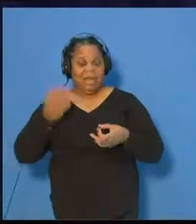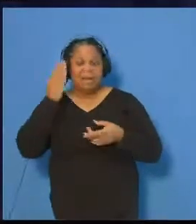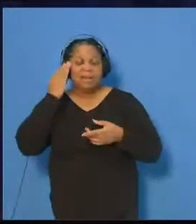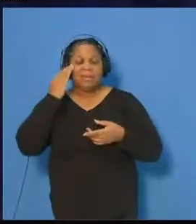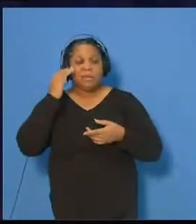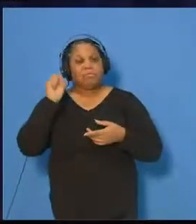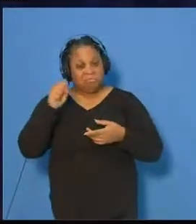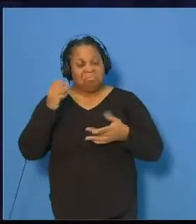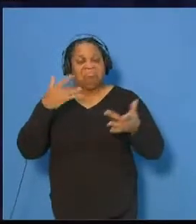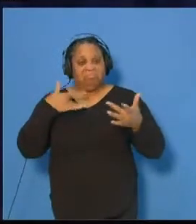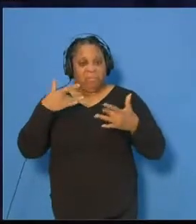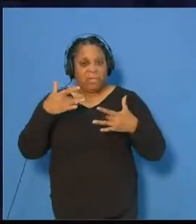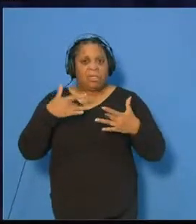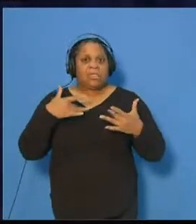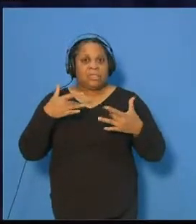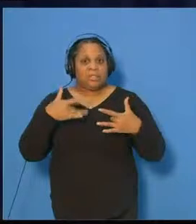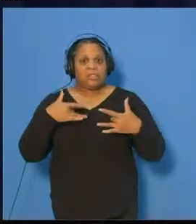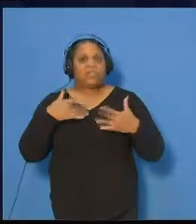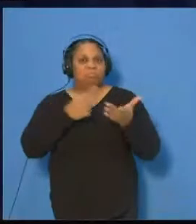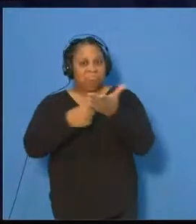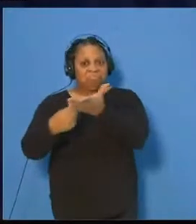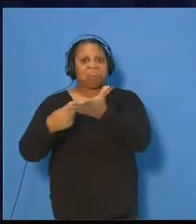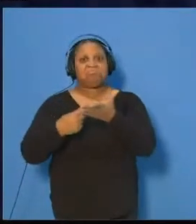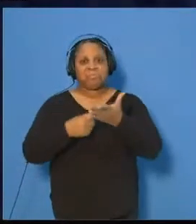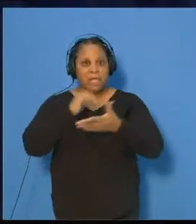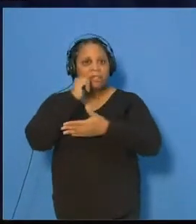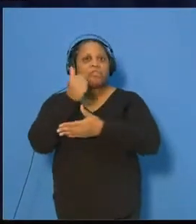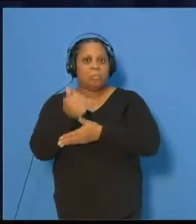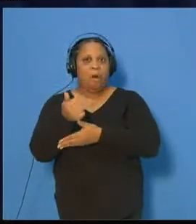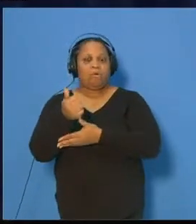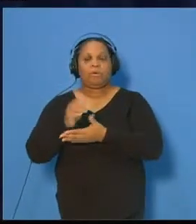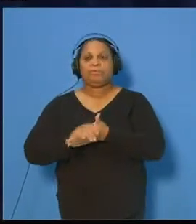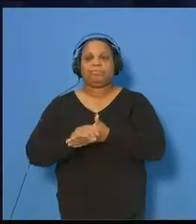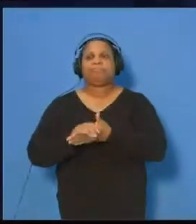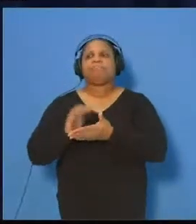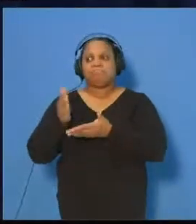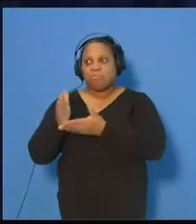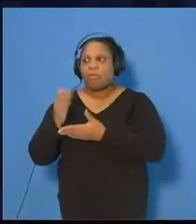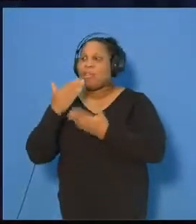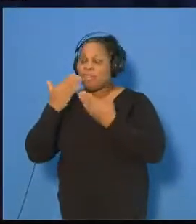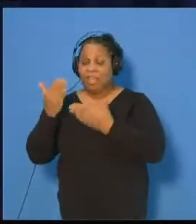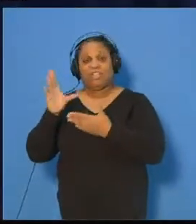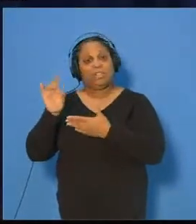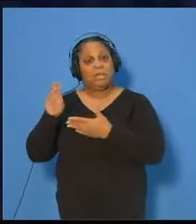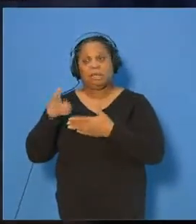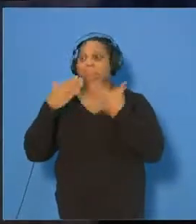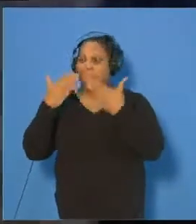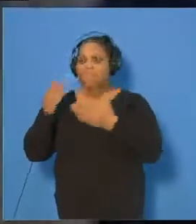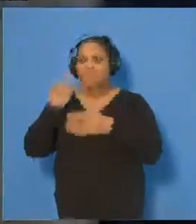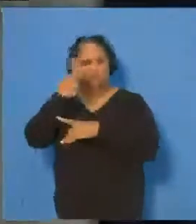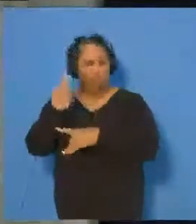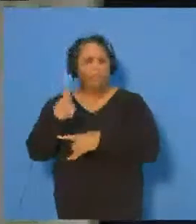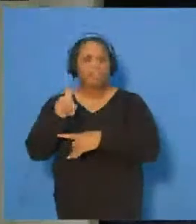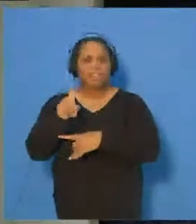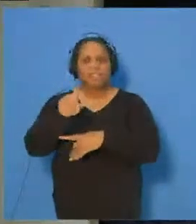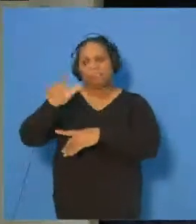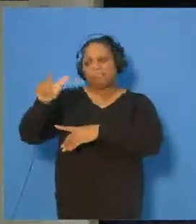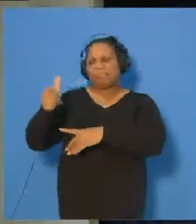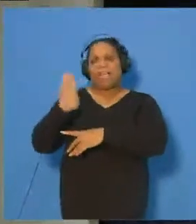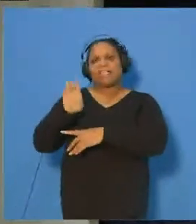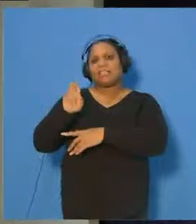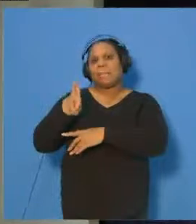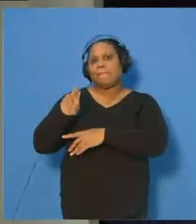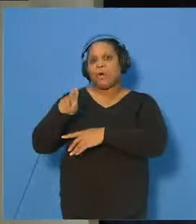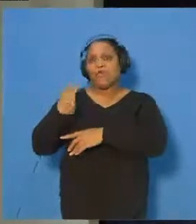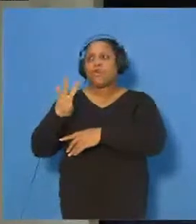be one of the considerations of which are going to be discussed tomorrow. All right, thank you. No problem, Don. Thank you for your questions.